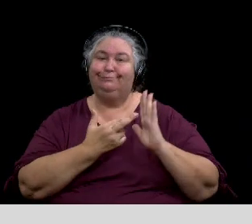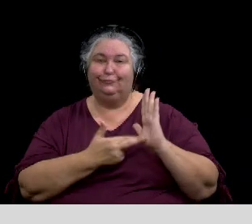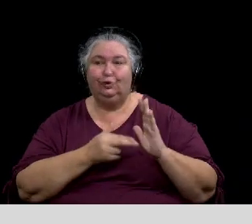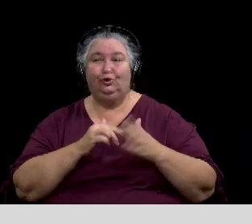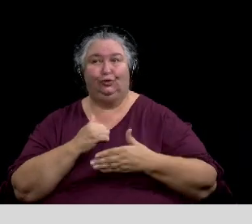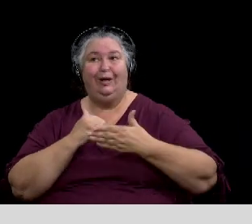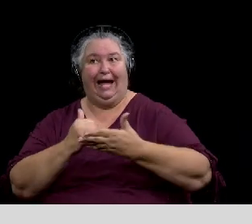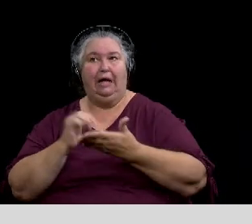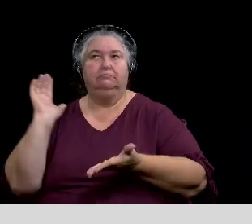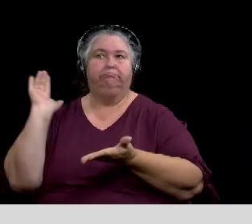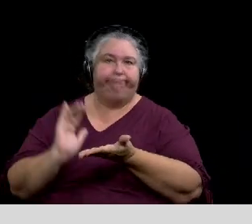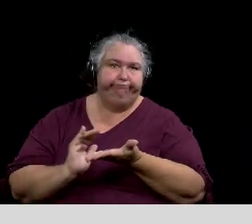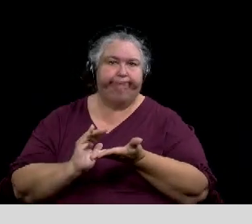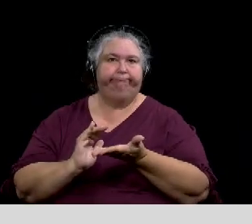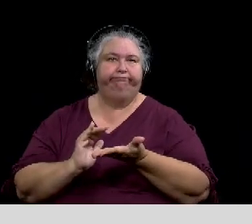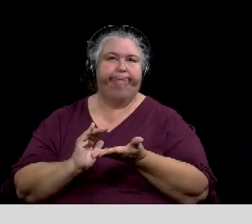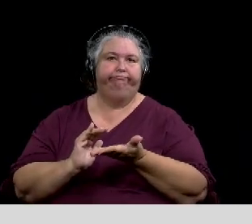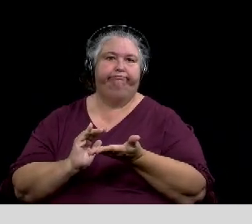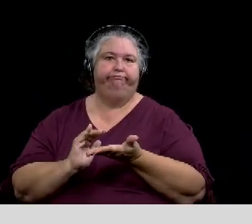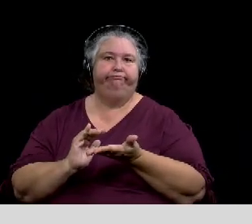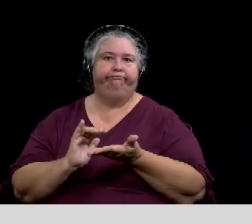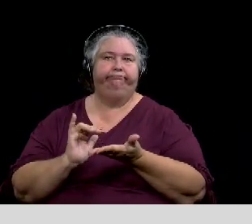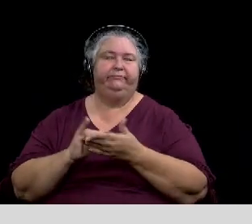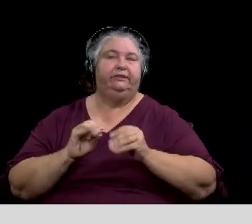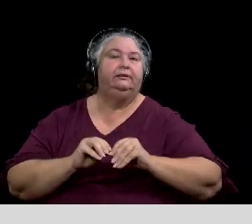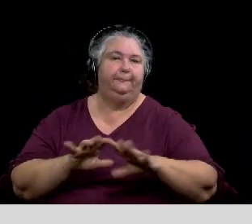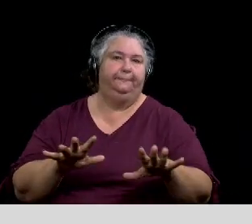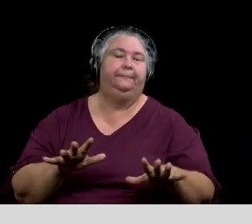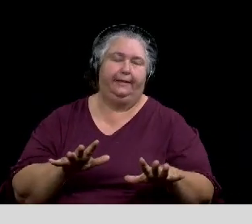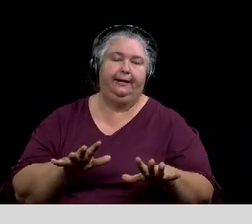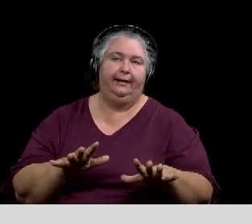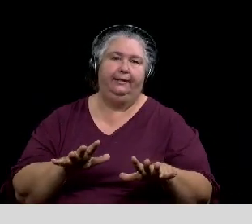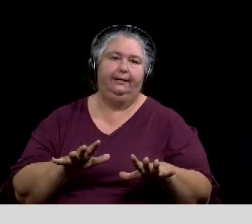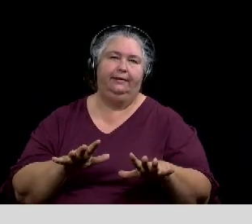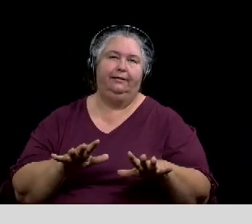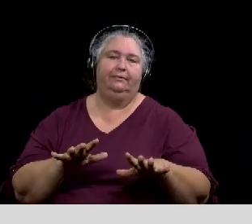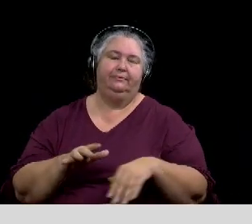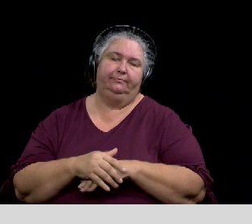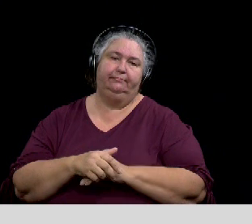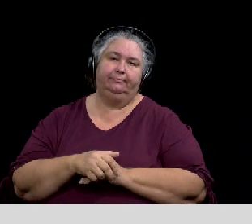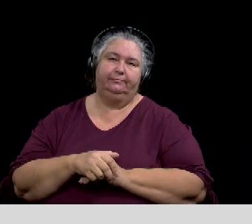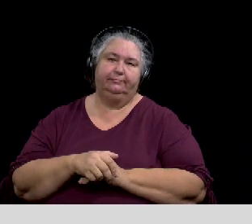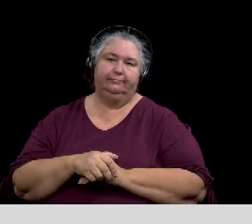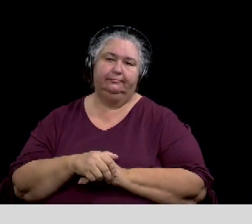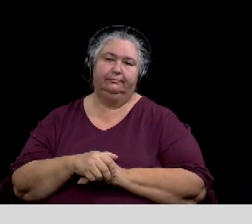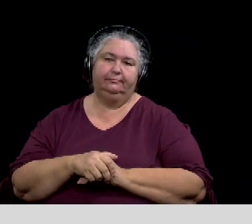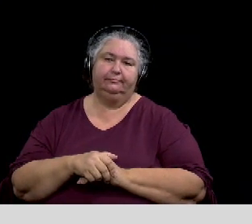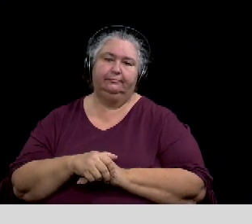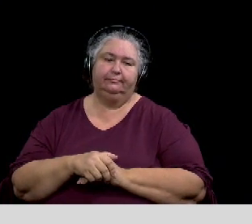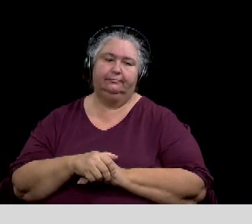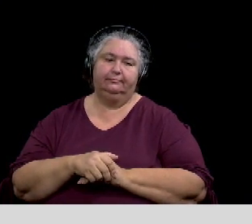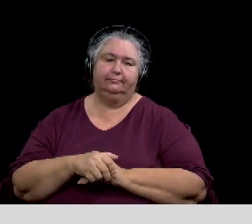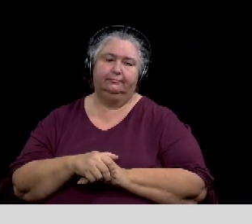reproductive rate lower than 1 and decrease the spread.